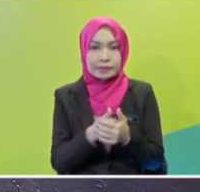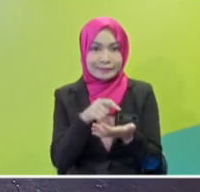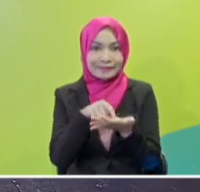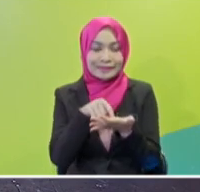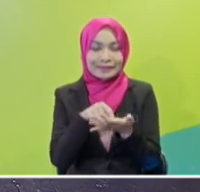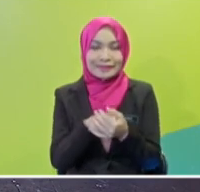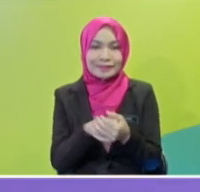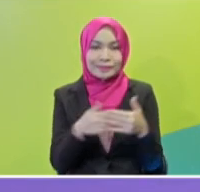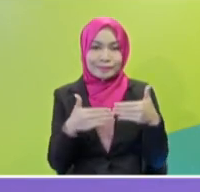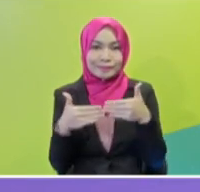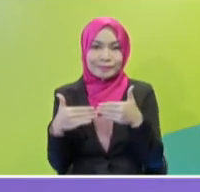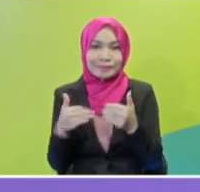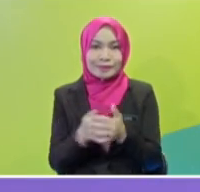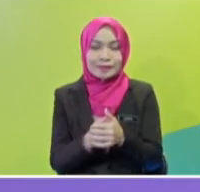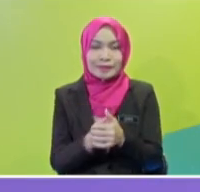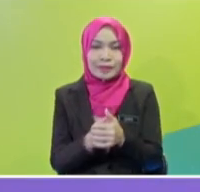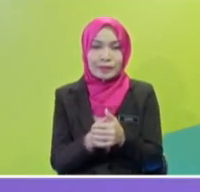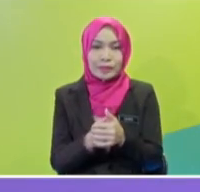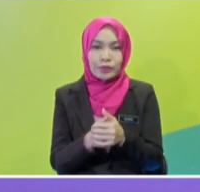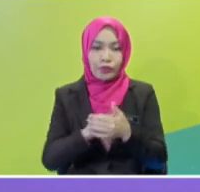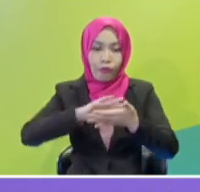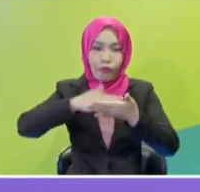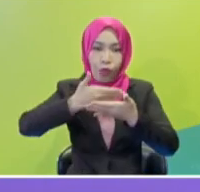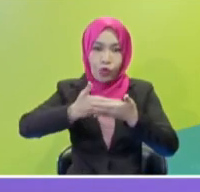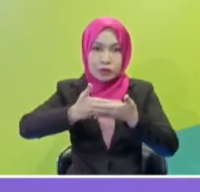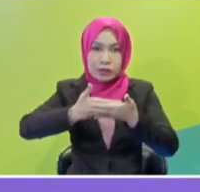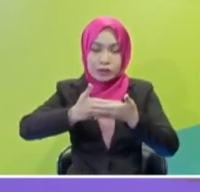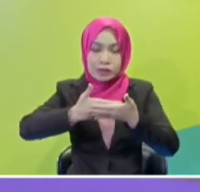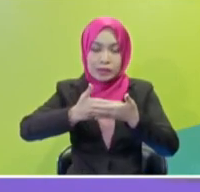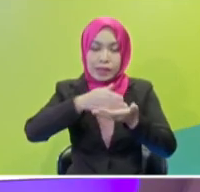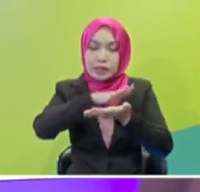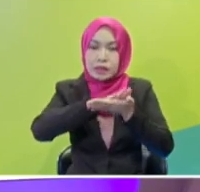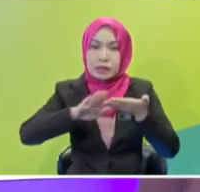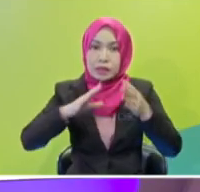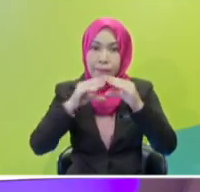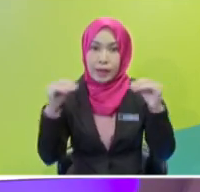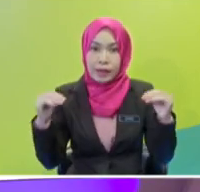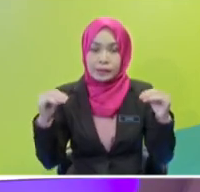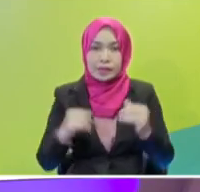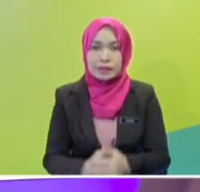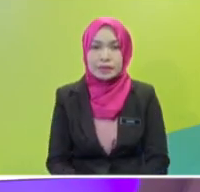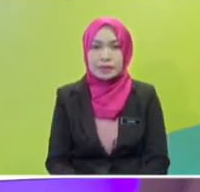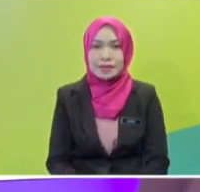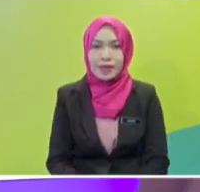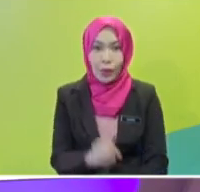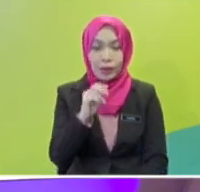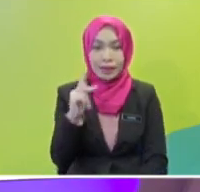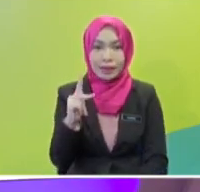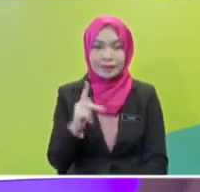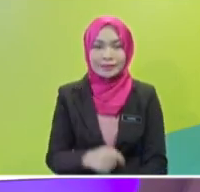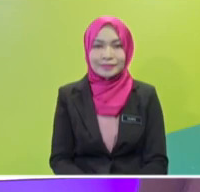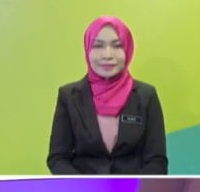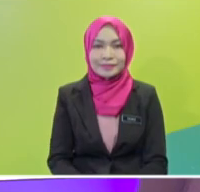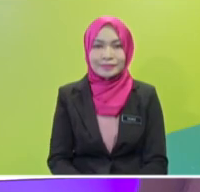edge, fold it to the center, I see. Okay. Here. Okay. One here